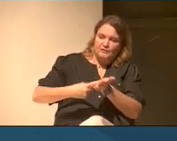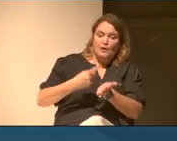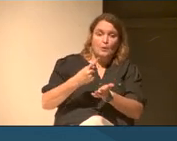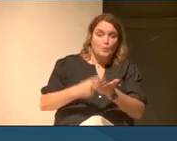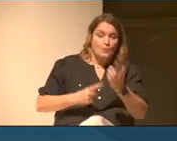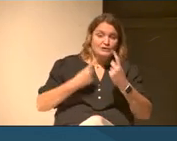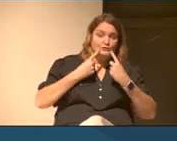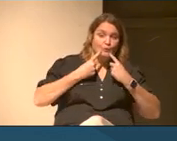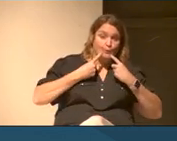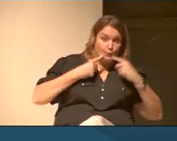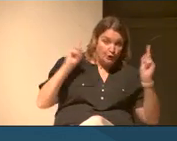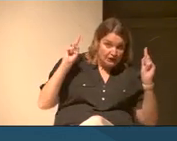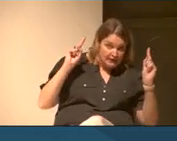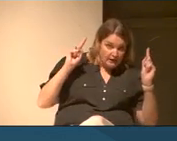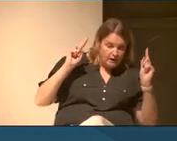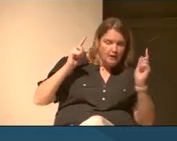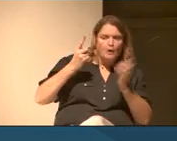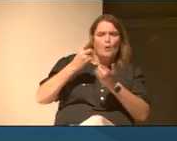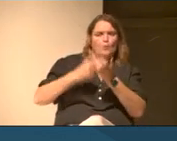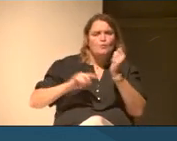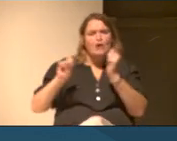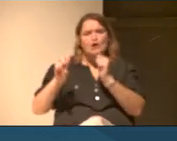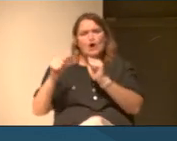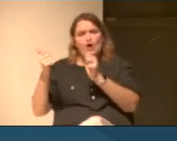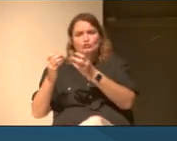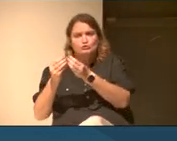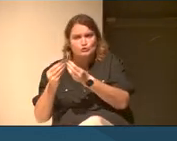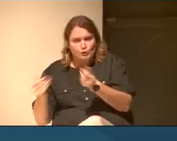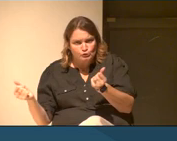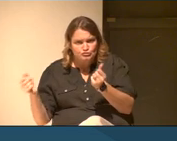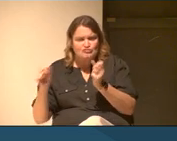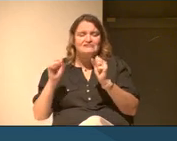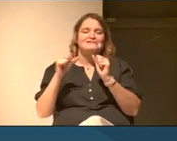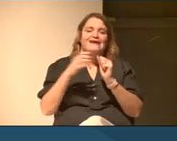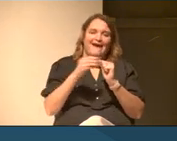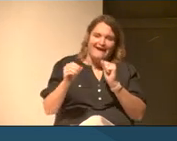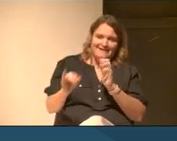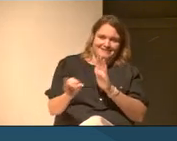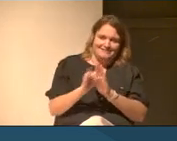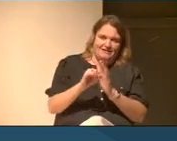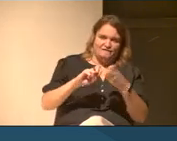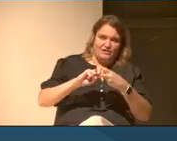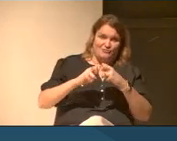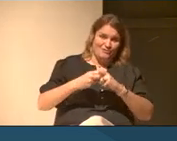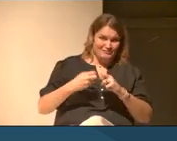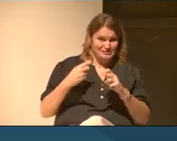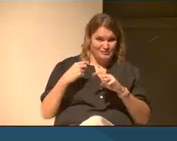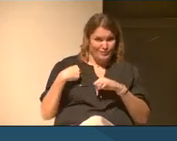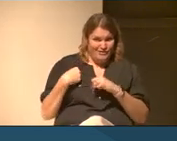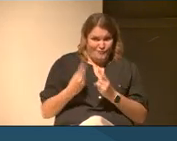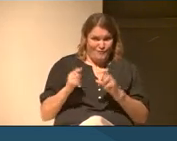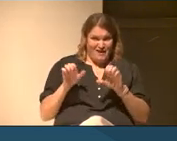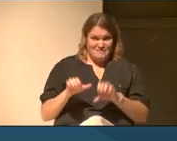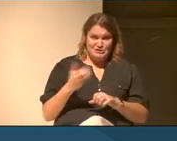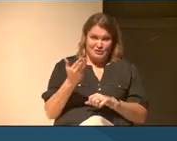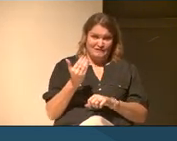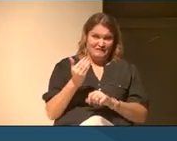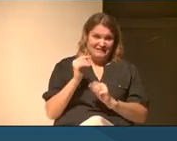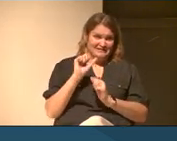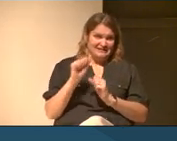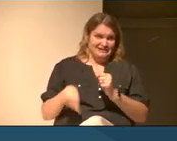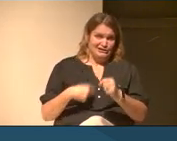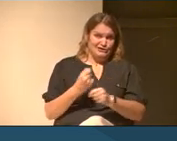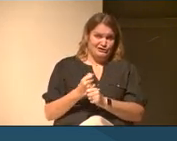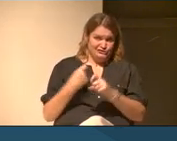working and what could work, as well as what the problems are. And this is what I've really spent the last 15 years of my life doing. And what I want to